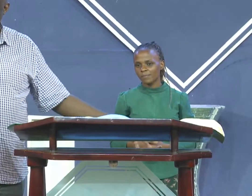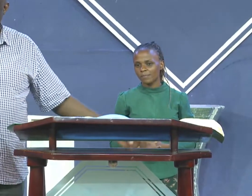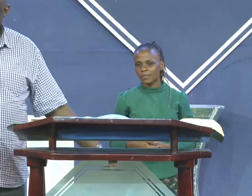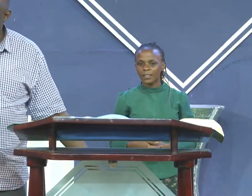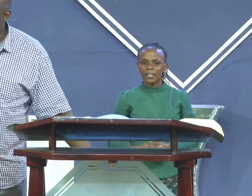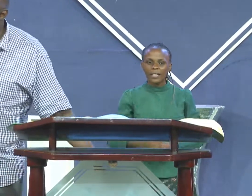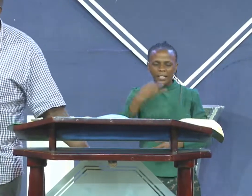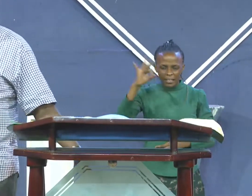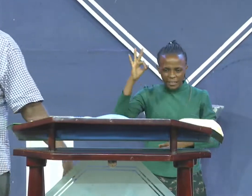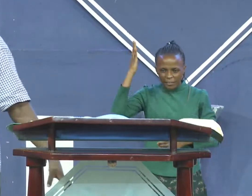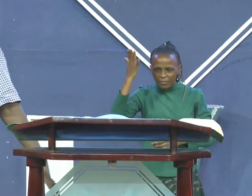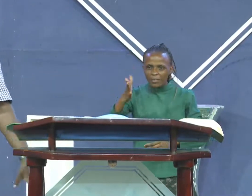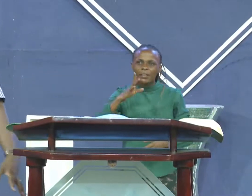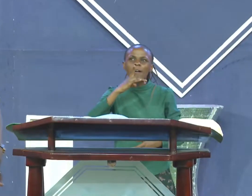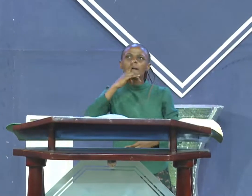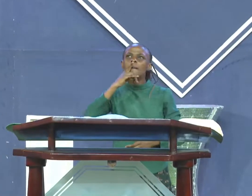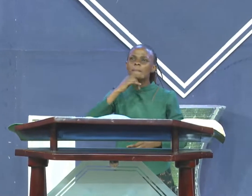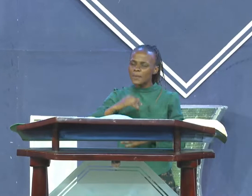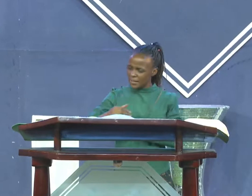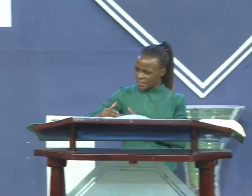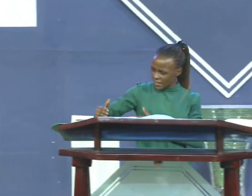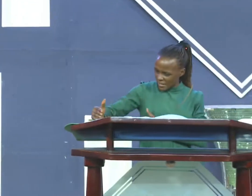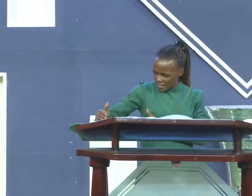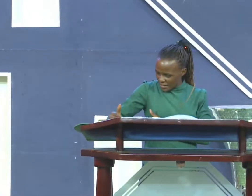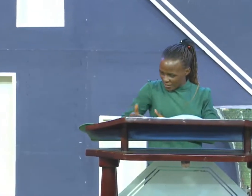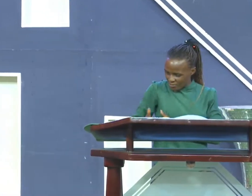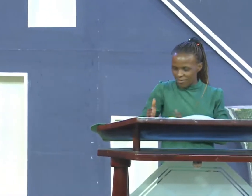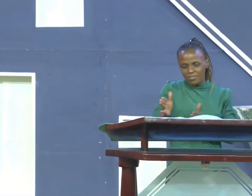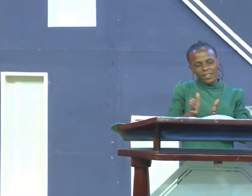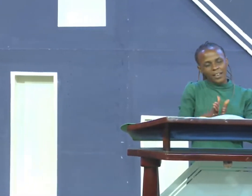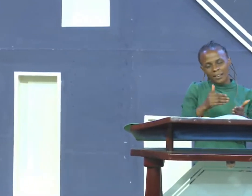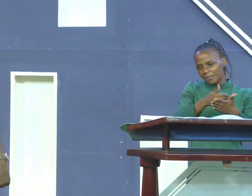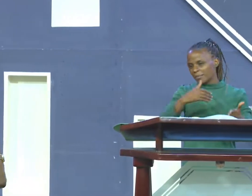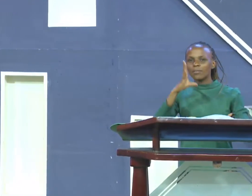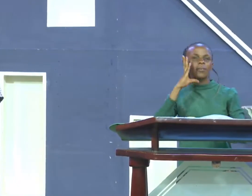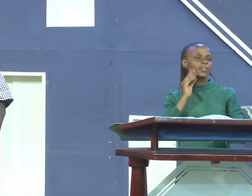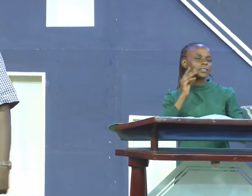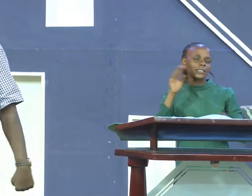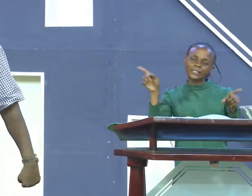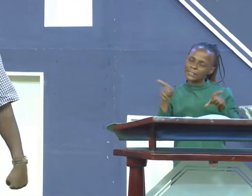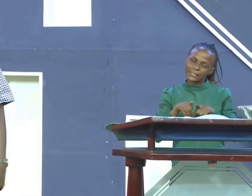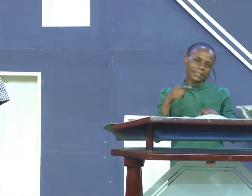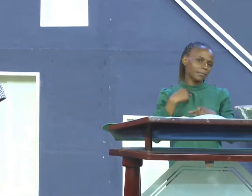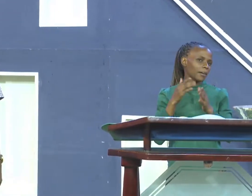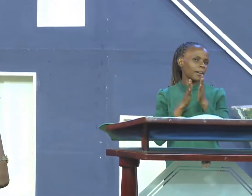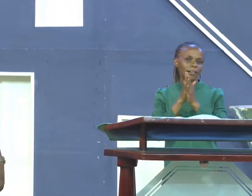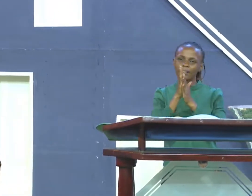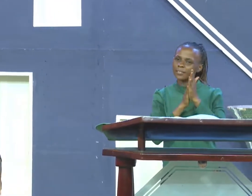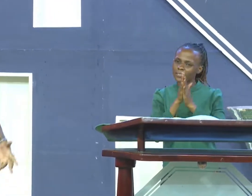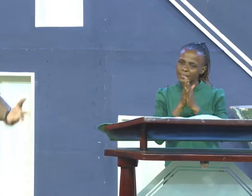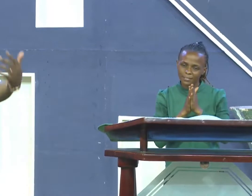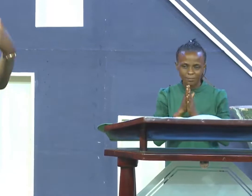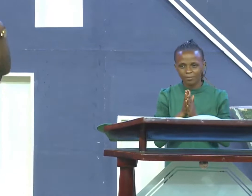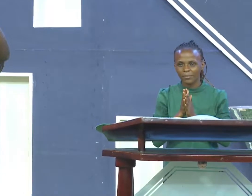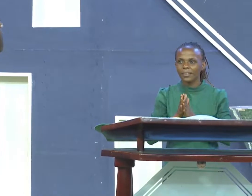Baba nga waliwo abasajja abaali wano ku nsi ne bakitambuliramu nkiyaayaanira. If there are men on earth who walked in that, I also yearn for it. Omwoyo